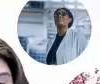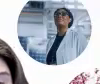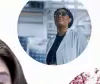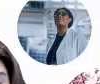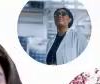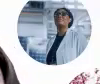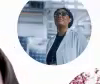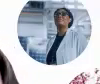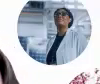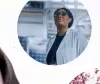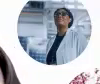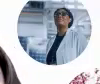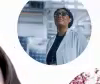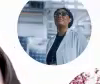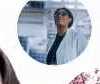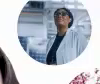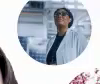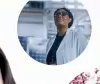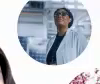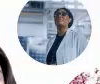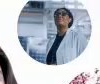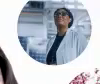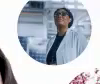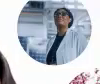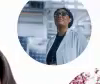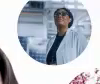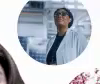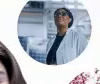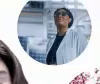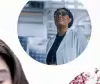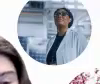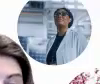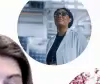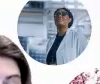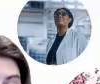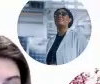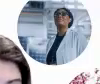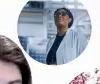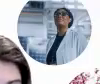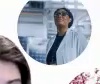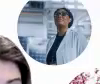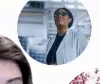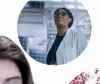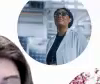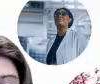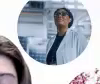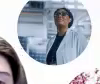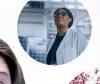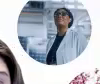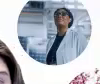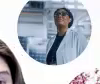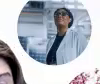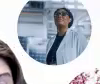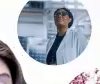Blue Sky. Additionally, we have 2 upcoming webinars that you might be interested in. They are on addressing